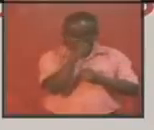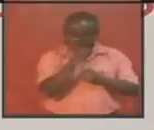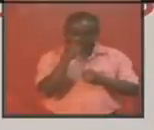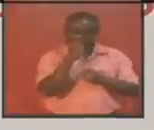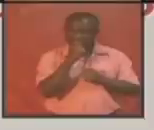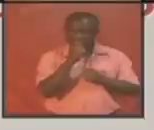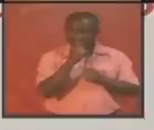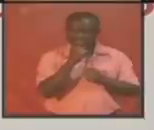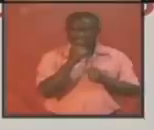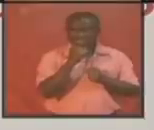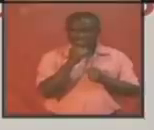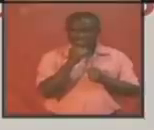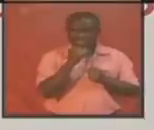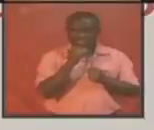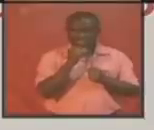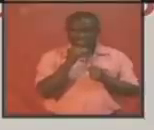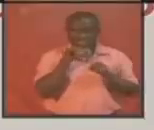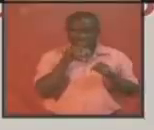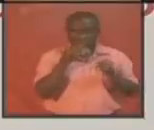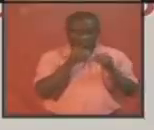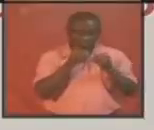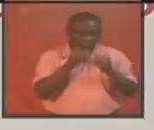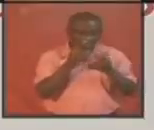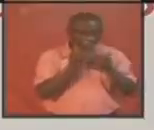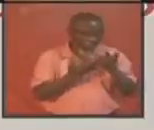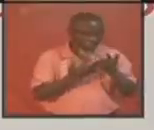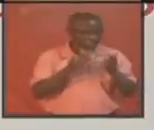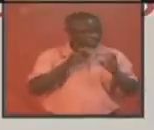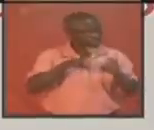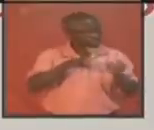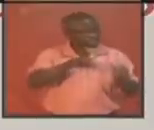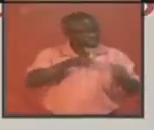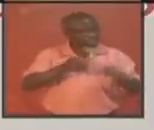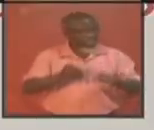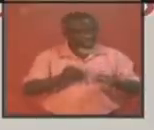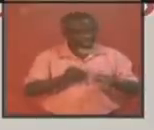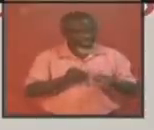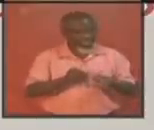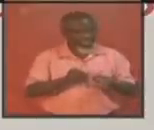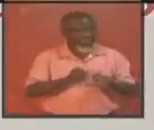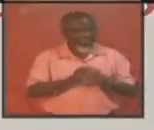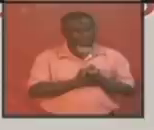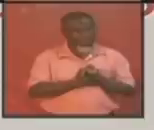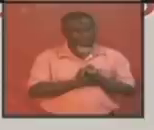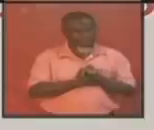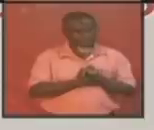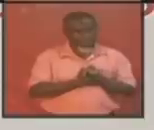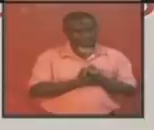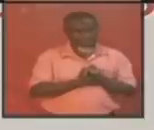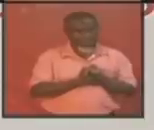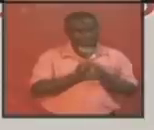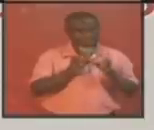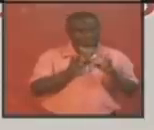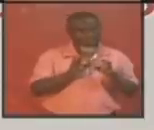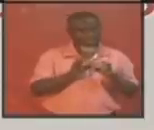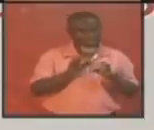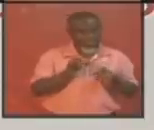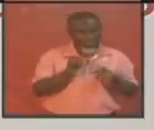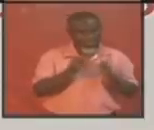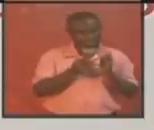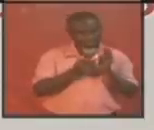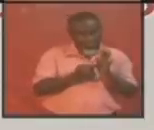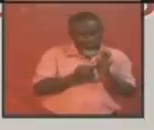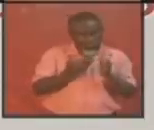death. So again, very similar to dengue, very similar to leptospirosis, can represent any acute viral illness in the first few